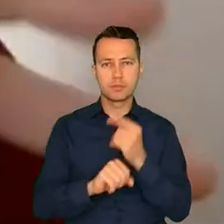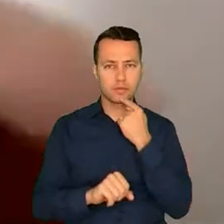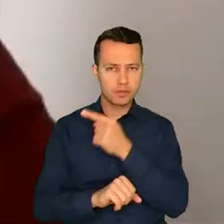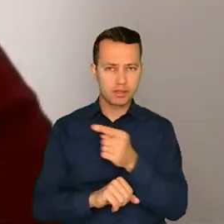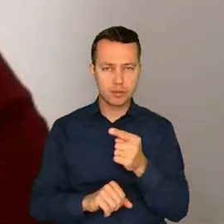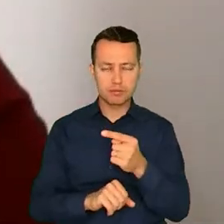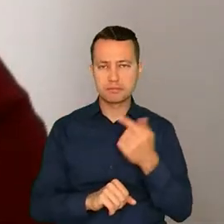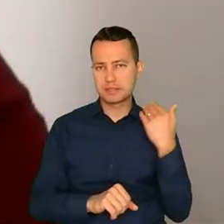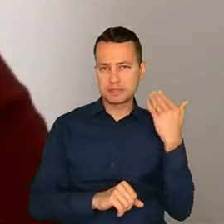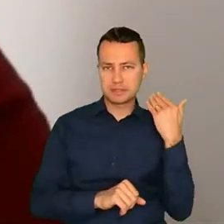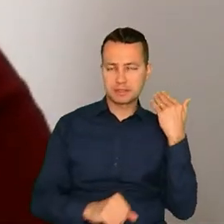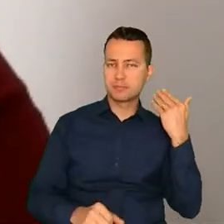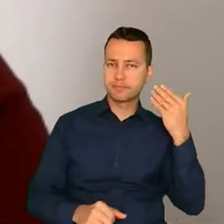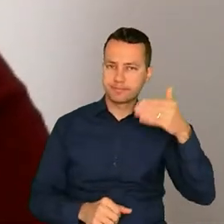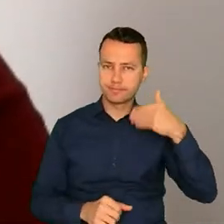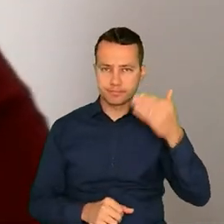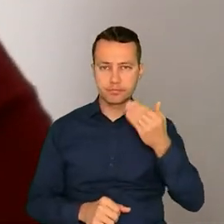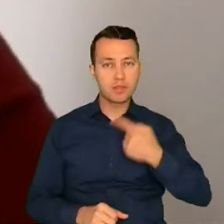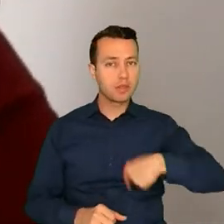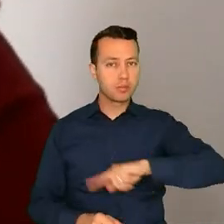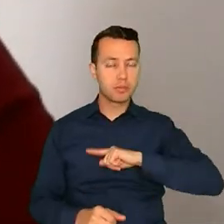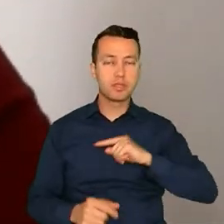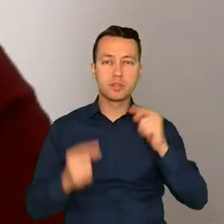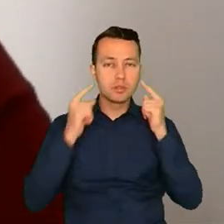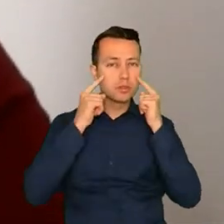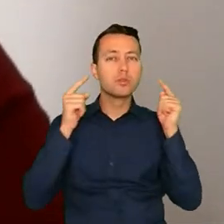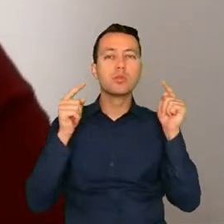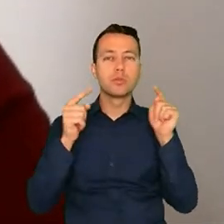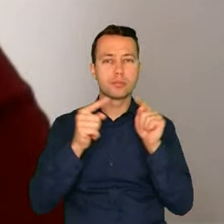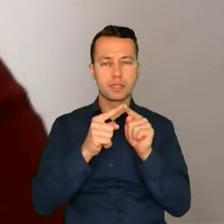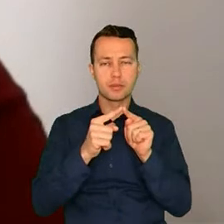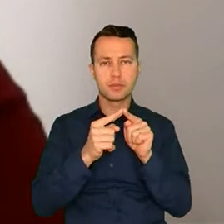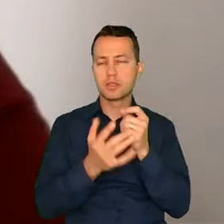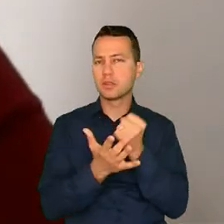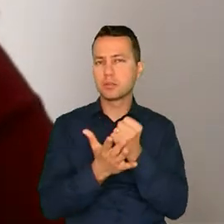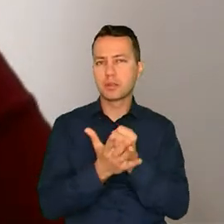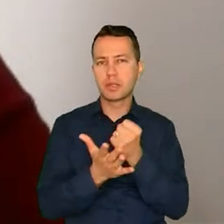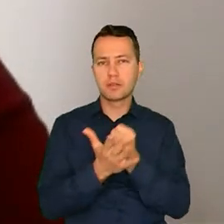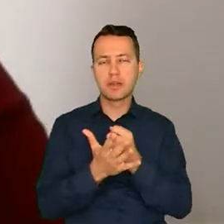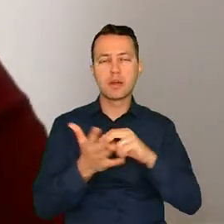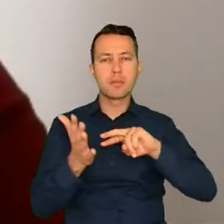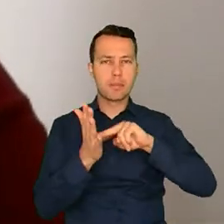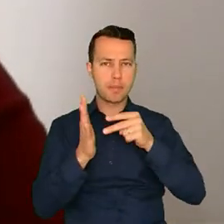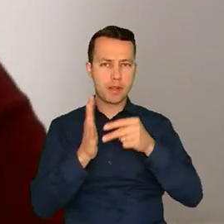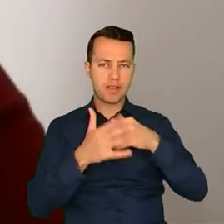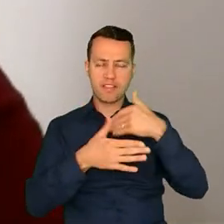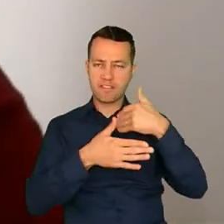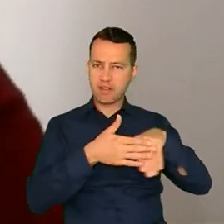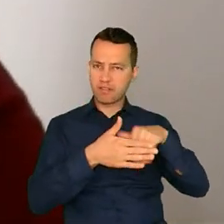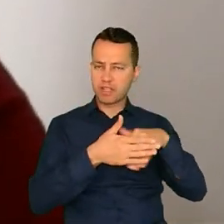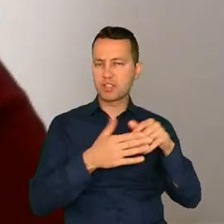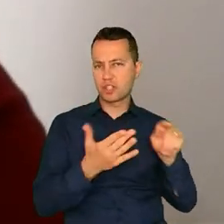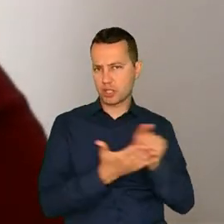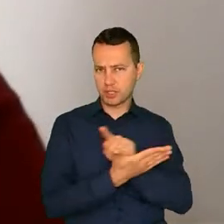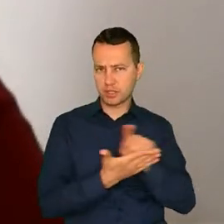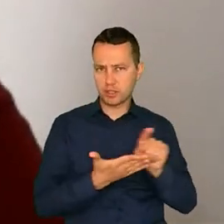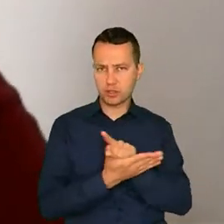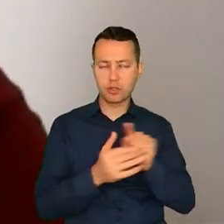an inside-out perspective to risks. So we're talking about risks to people and the planet rather than risks to company itself.